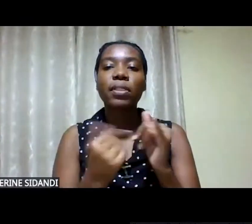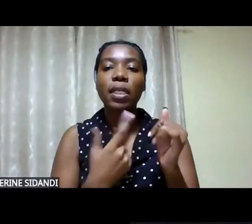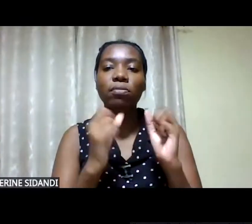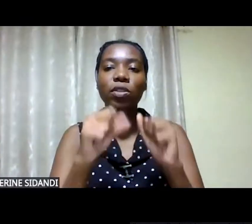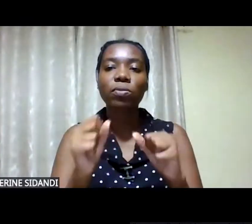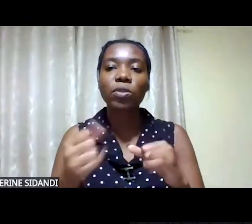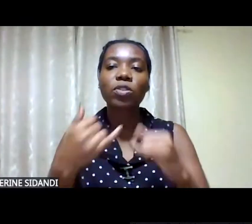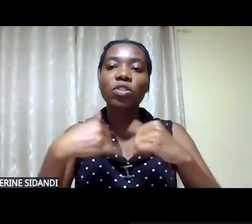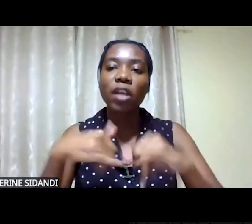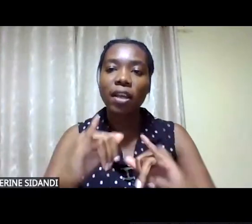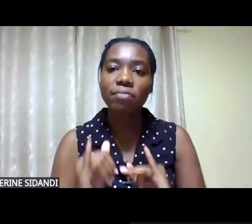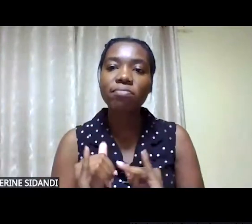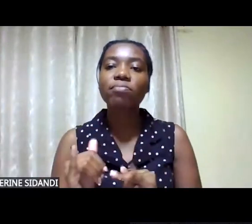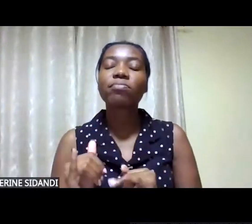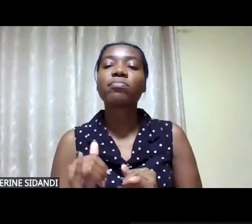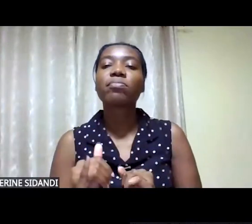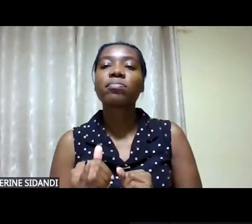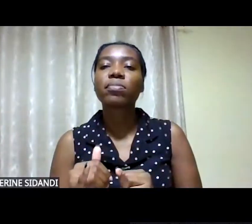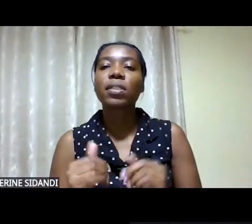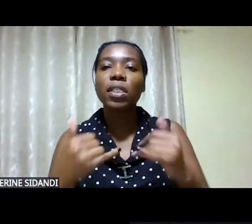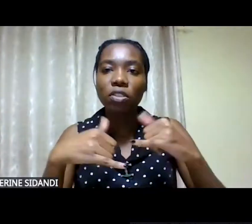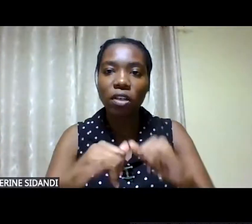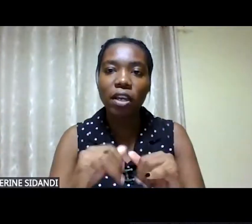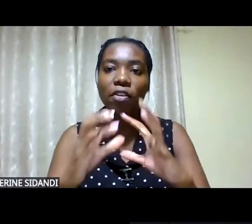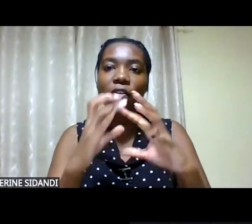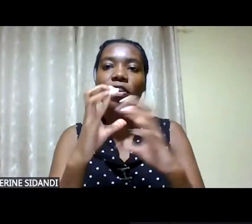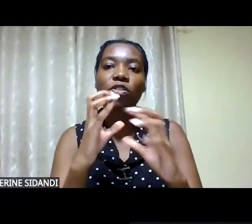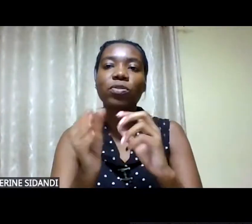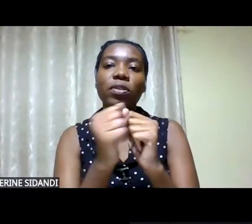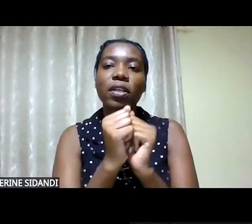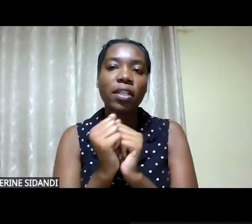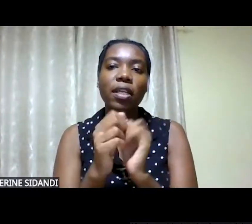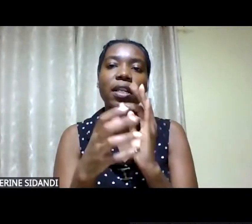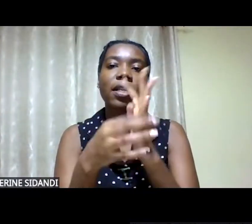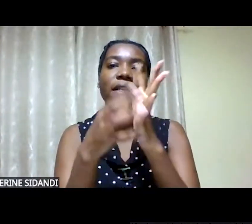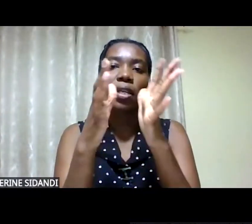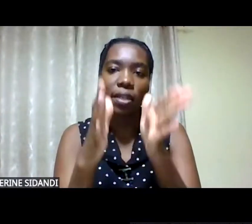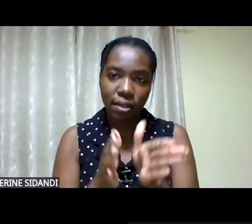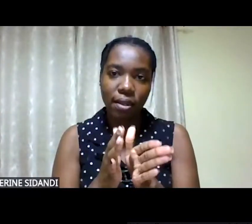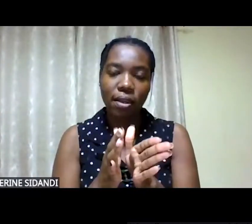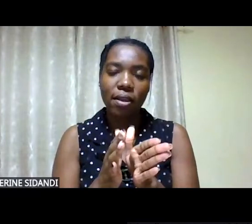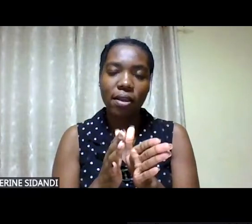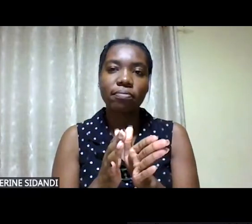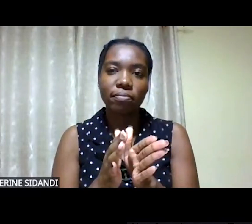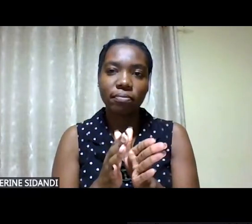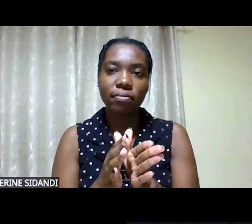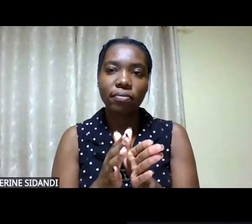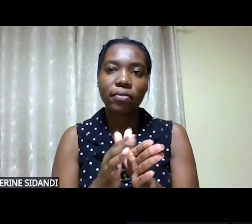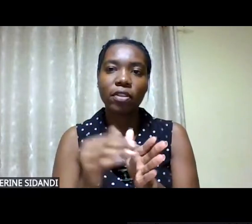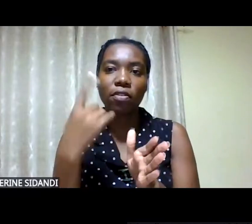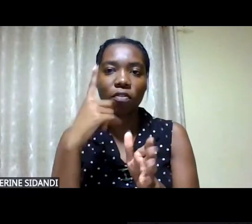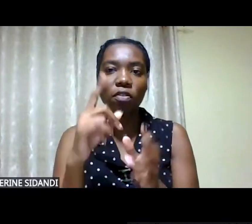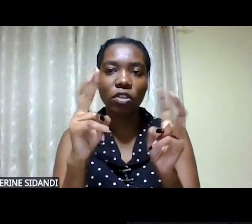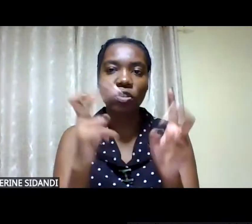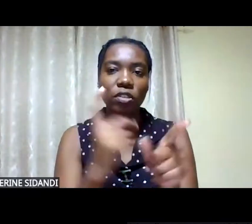to have conversations with leadership on the different matters, because sometimes what I've